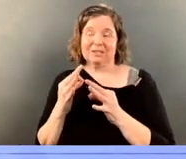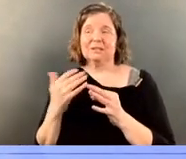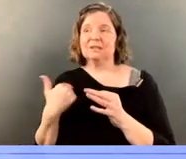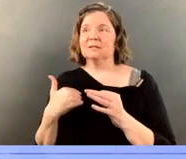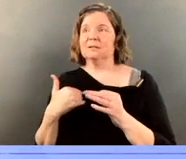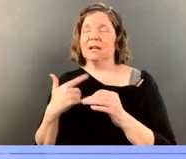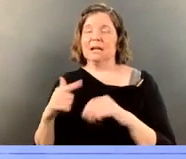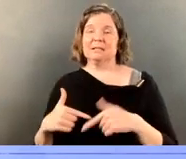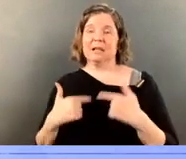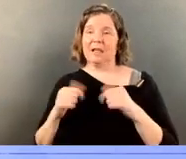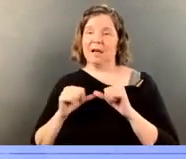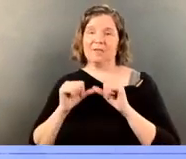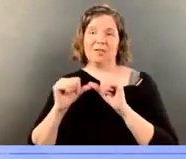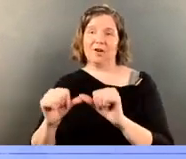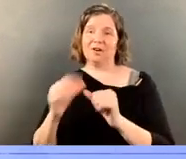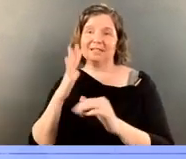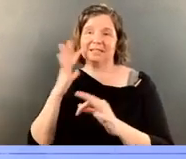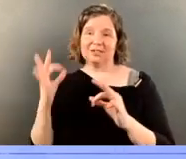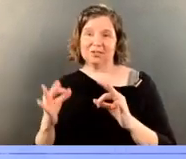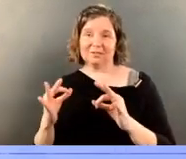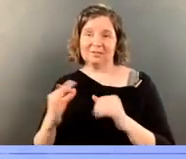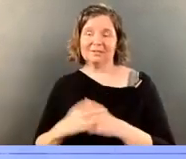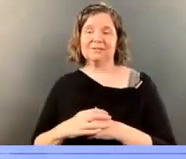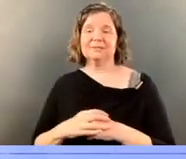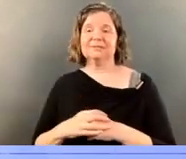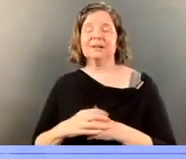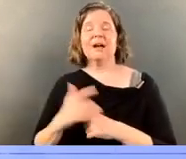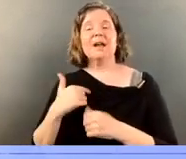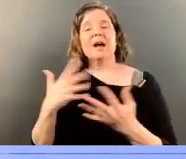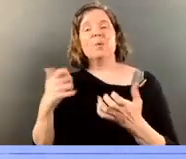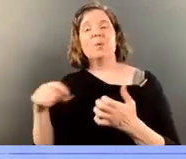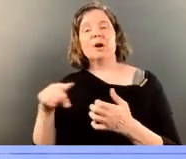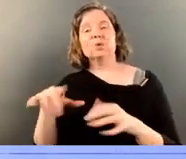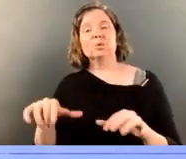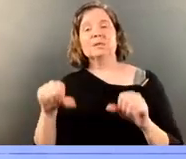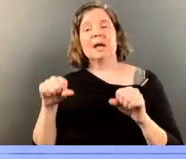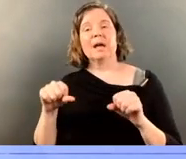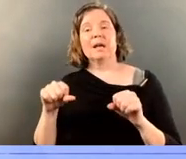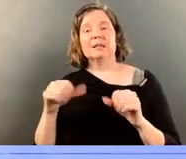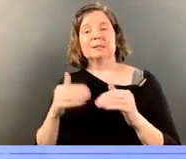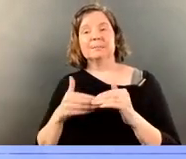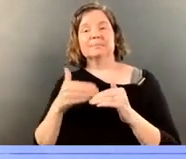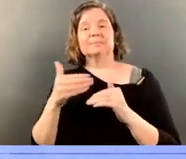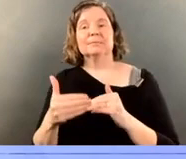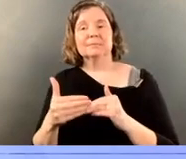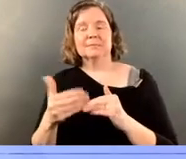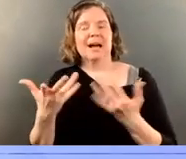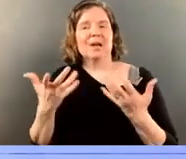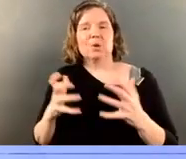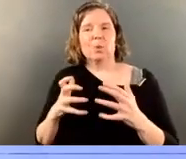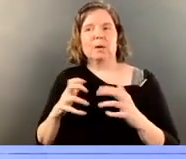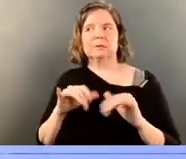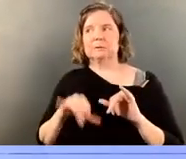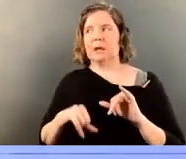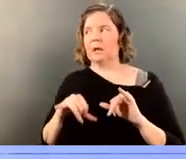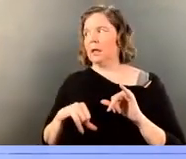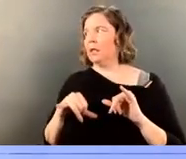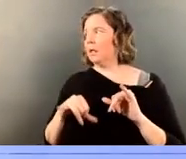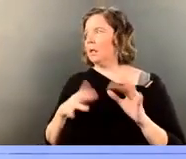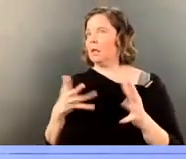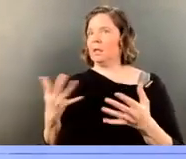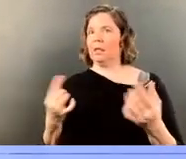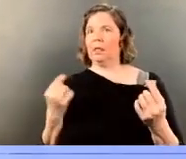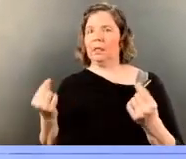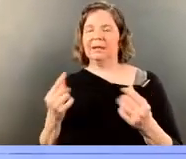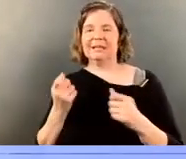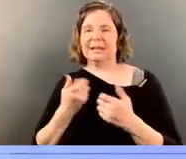It's a lifelong decision. And I want you to take some next steps. I don't want you to just stay right there and